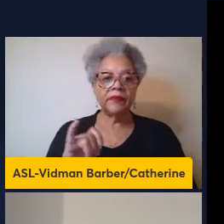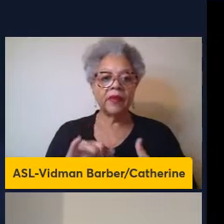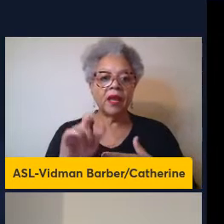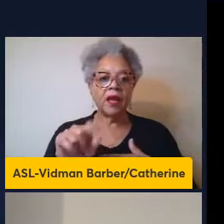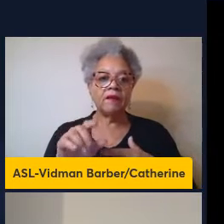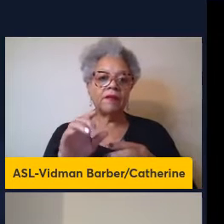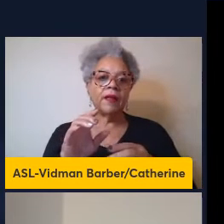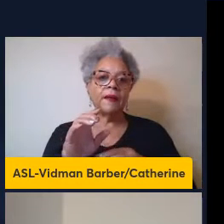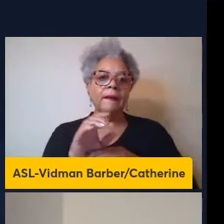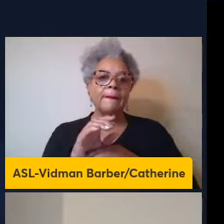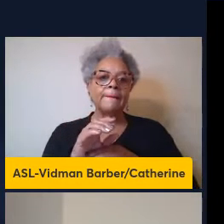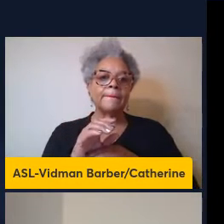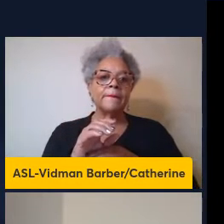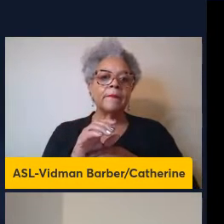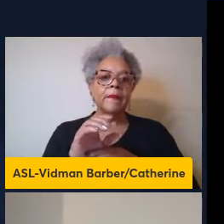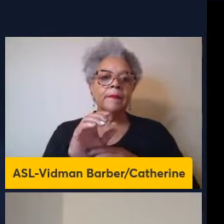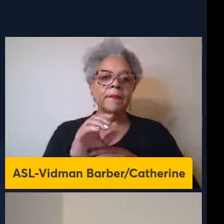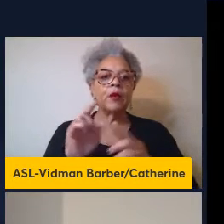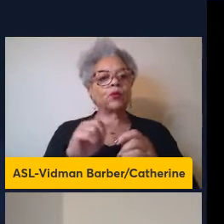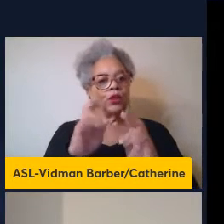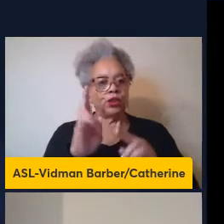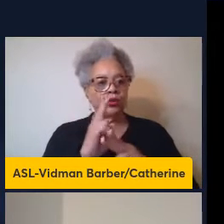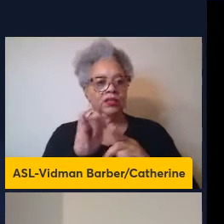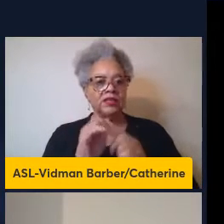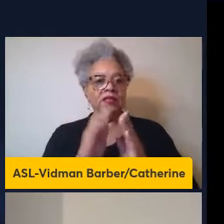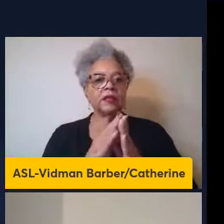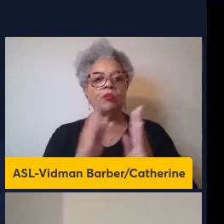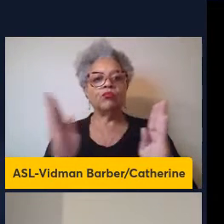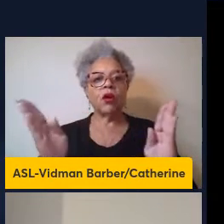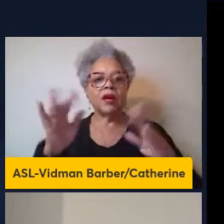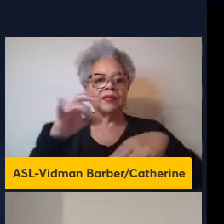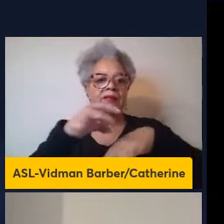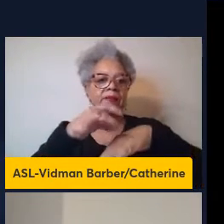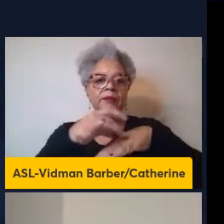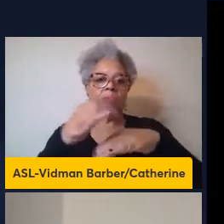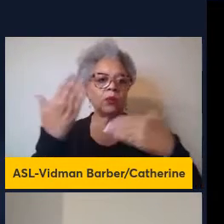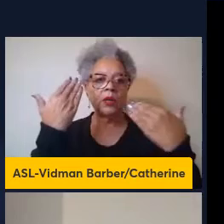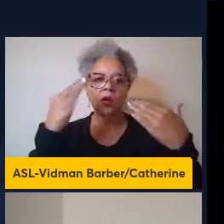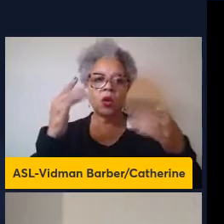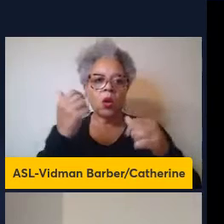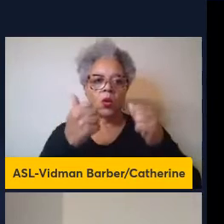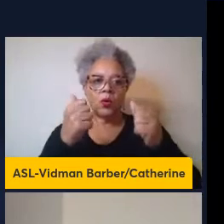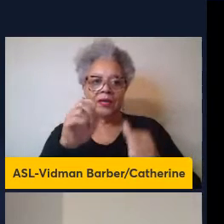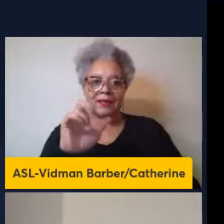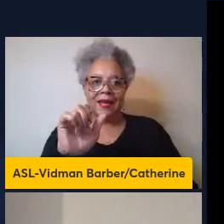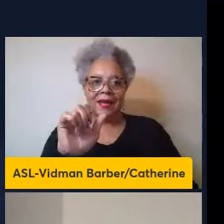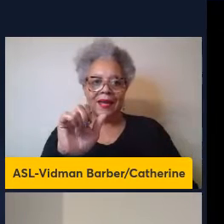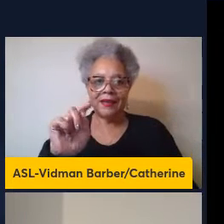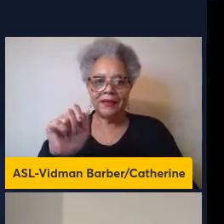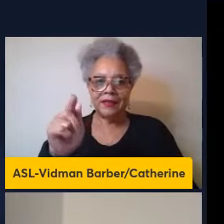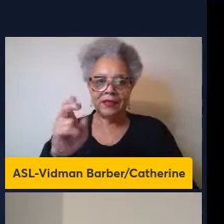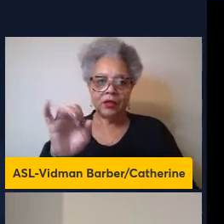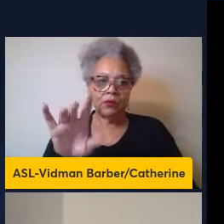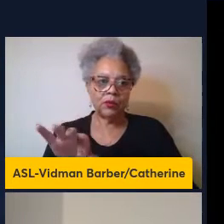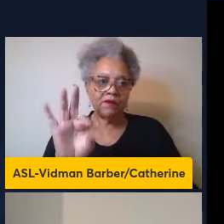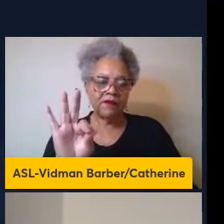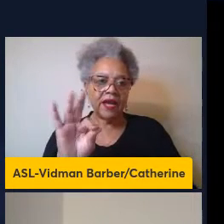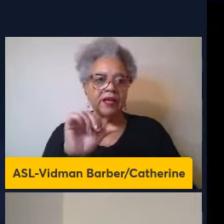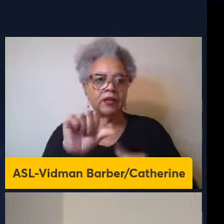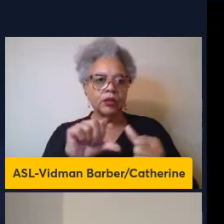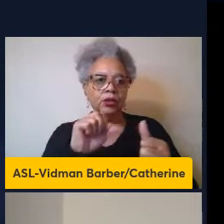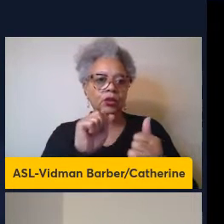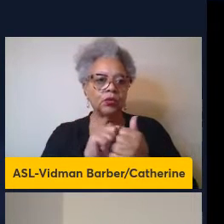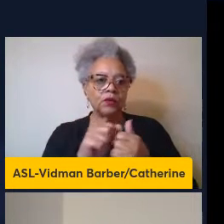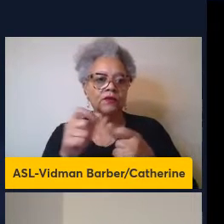We use this as a broad stimulant because we do not know which antigens we would find to be associated with control or